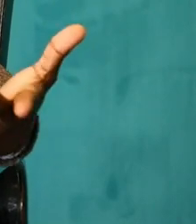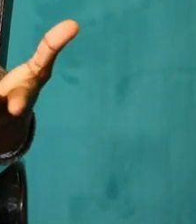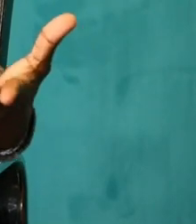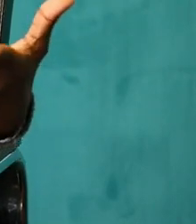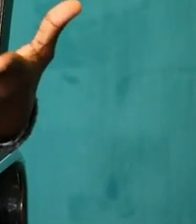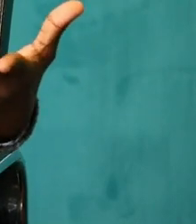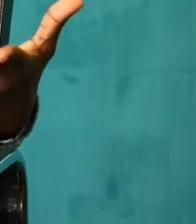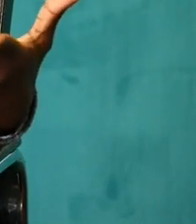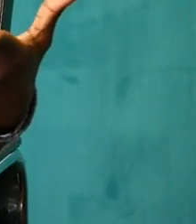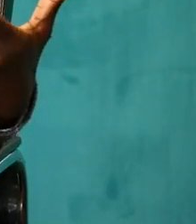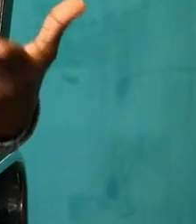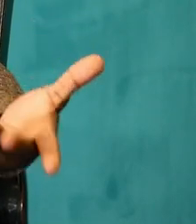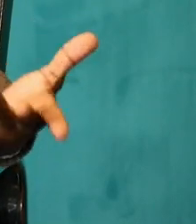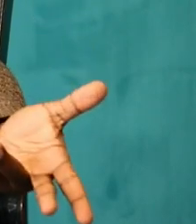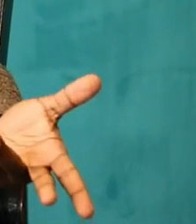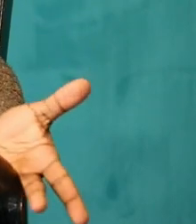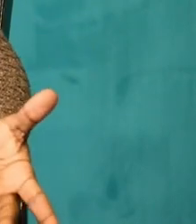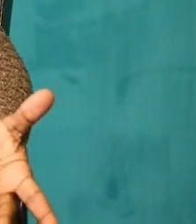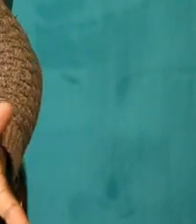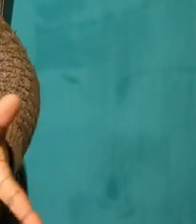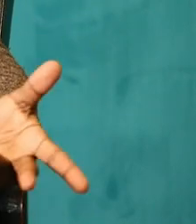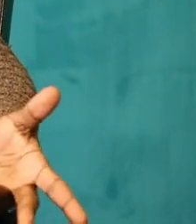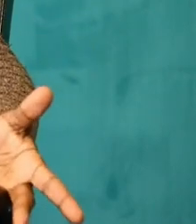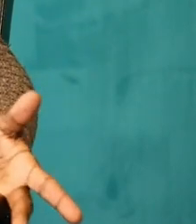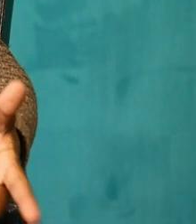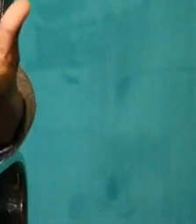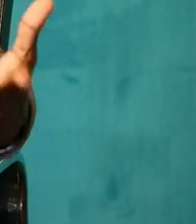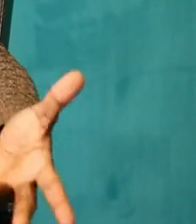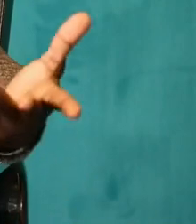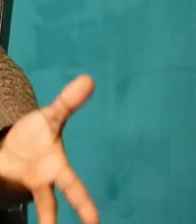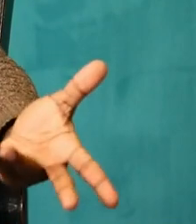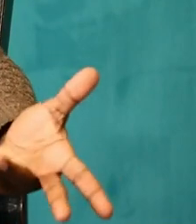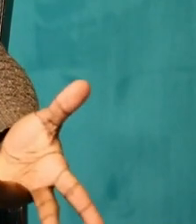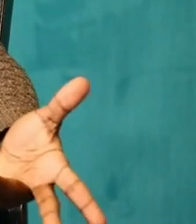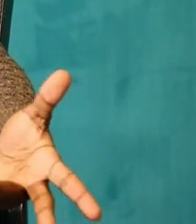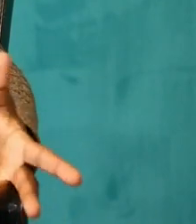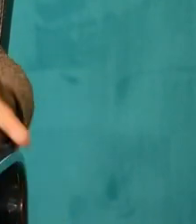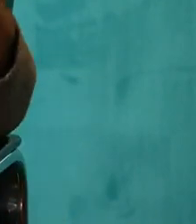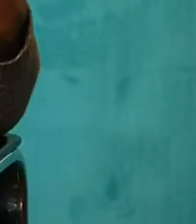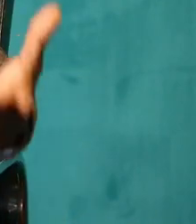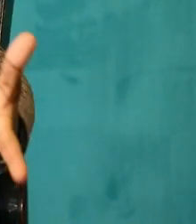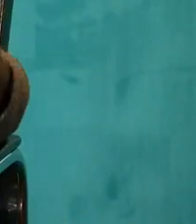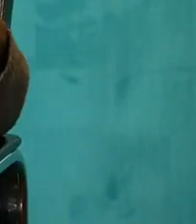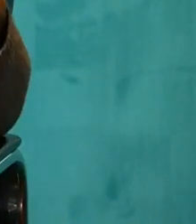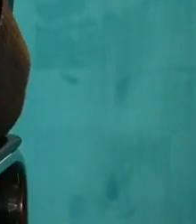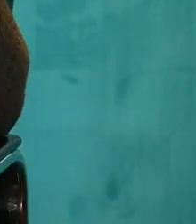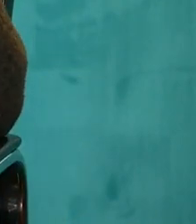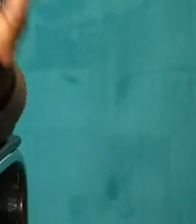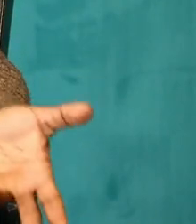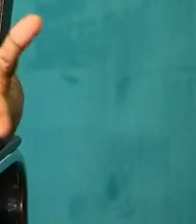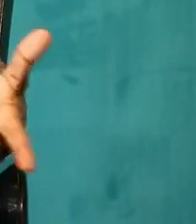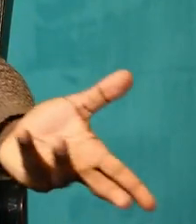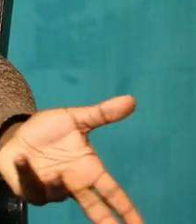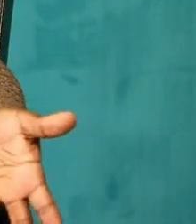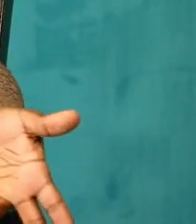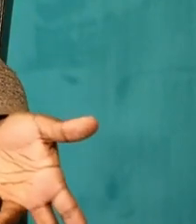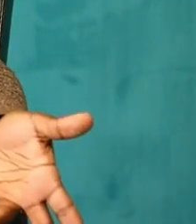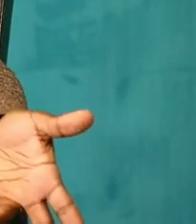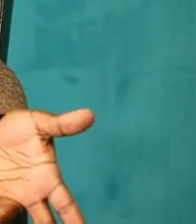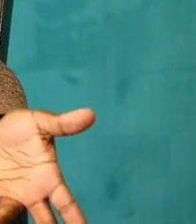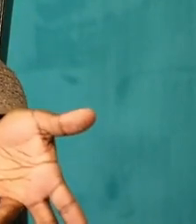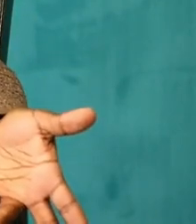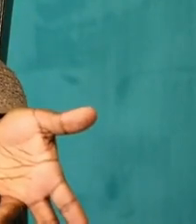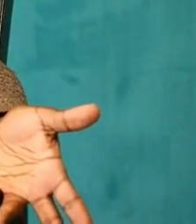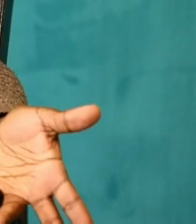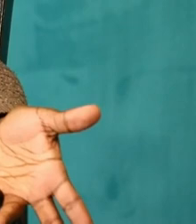right? There have been so many characters in the Bible who have shown zeal for God, despite what other people around them were